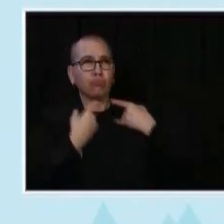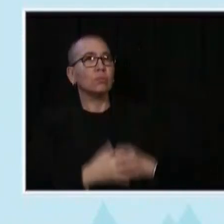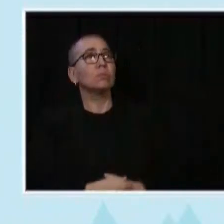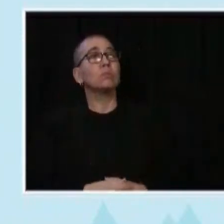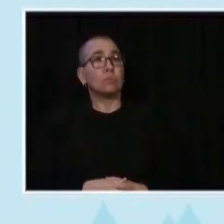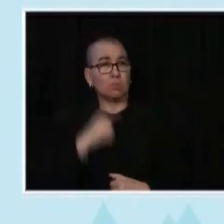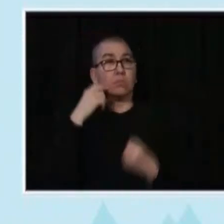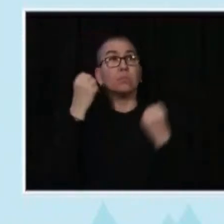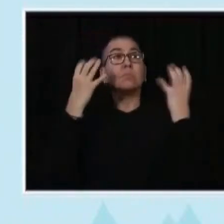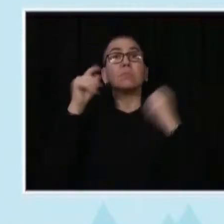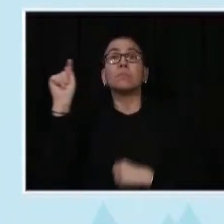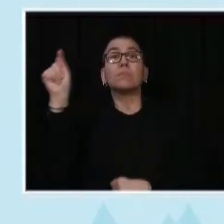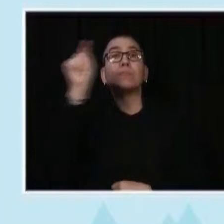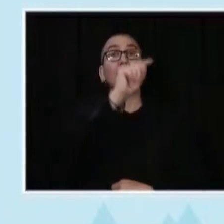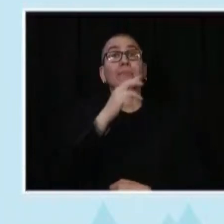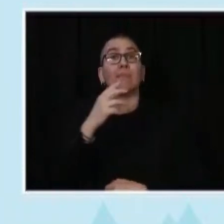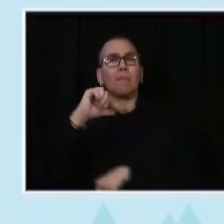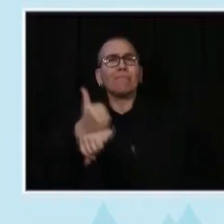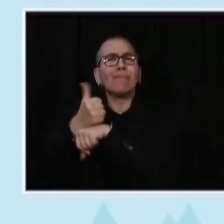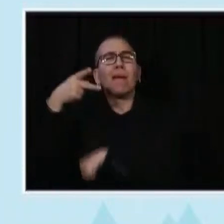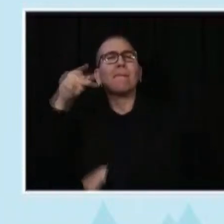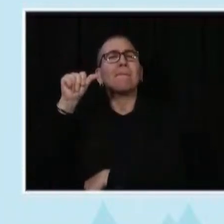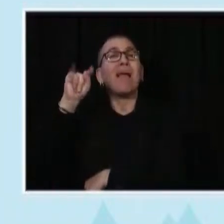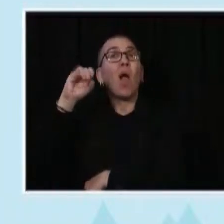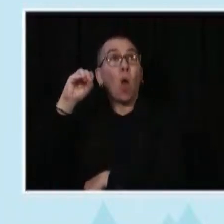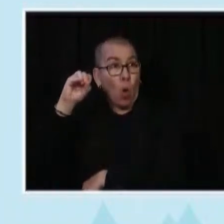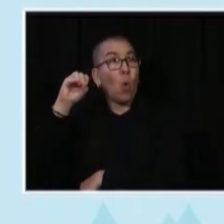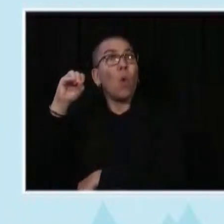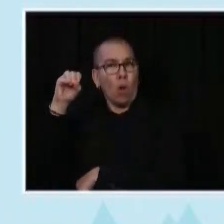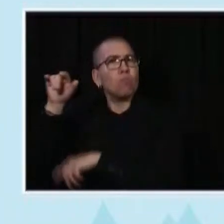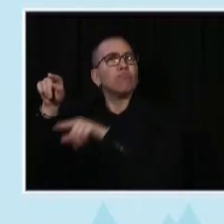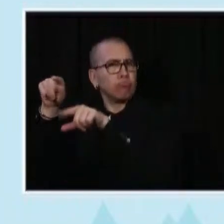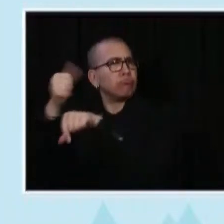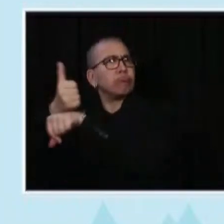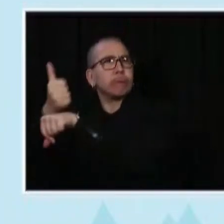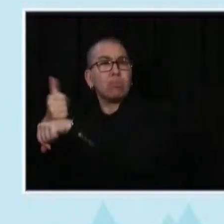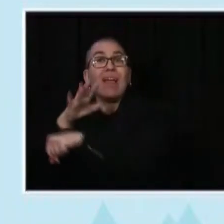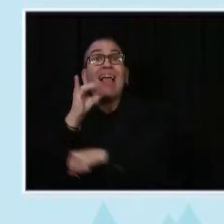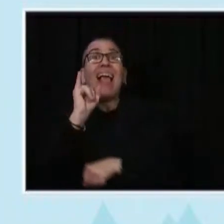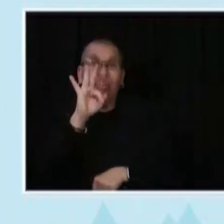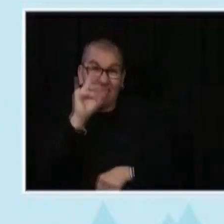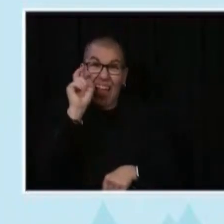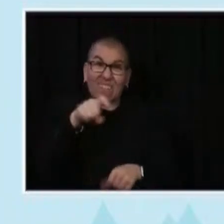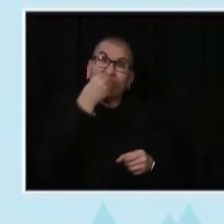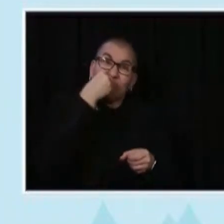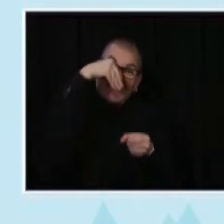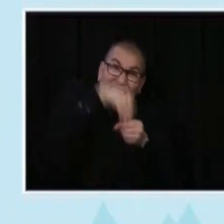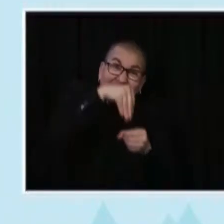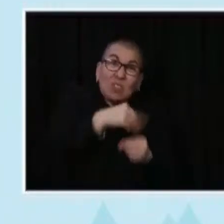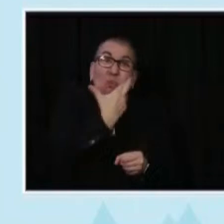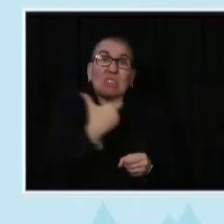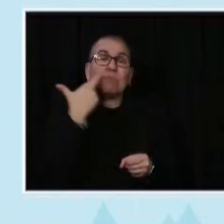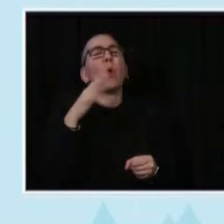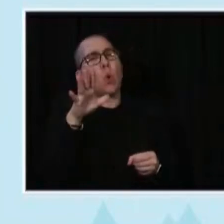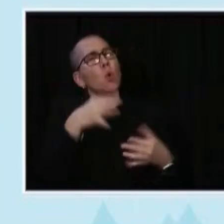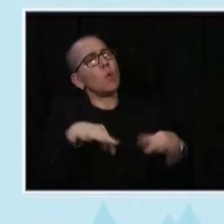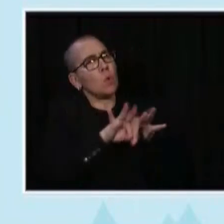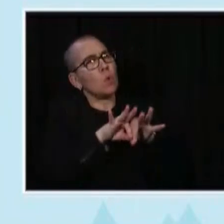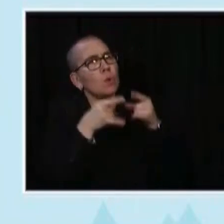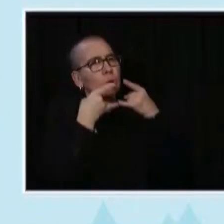the last year. Indoor table size will increase to 10, and the mandatory closing times will end tomorrow at noon, so you can stay open till